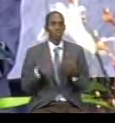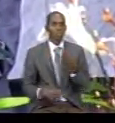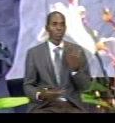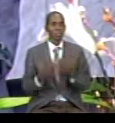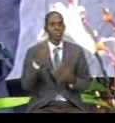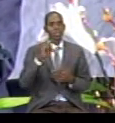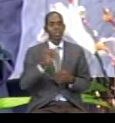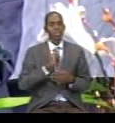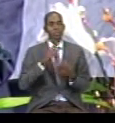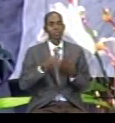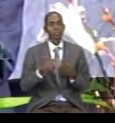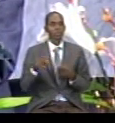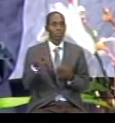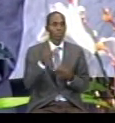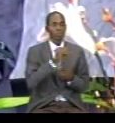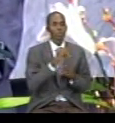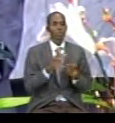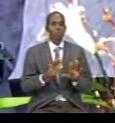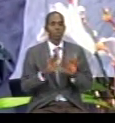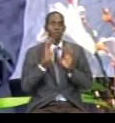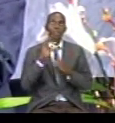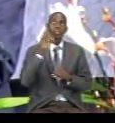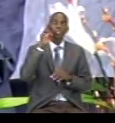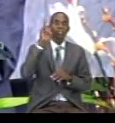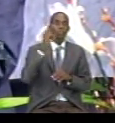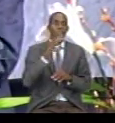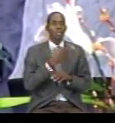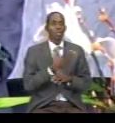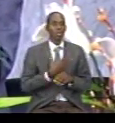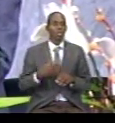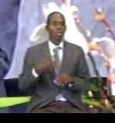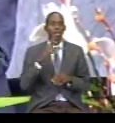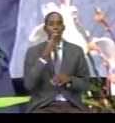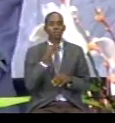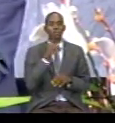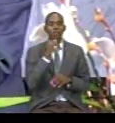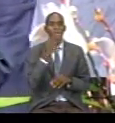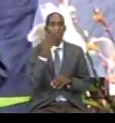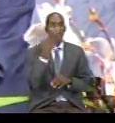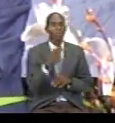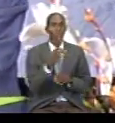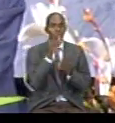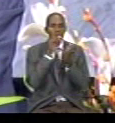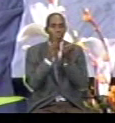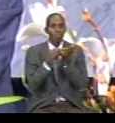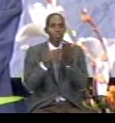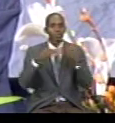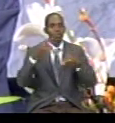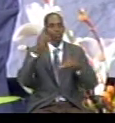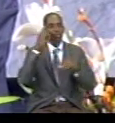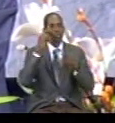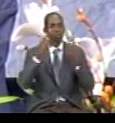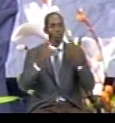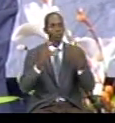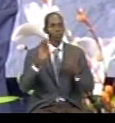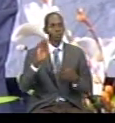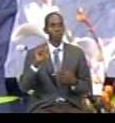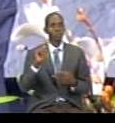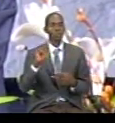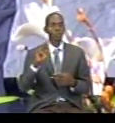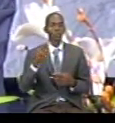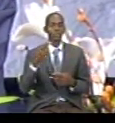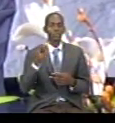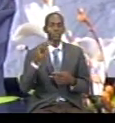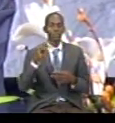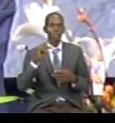farthings? And not one of them is forgotten before God, but even the very hairs of your head